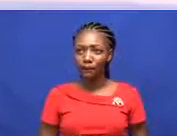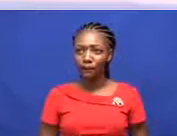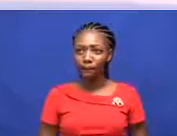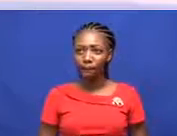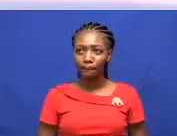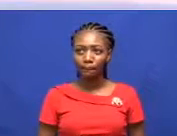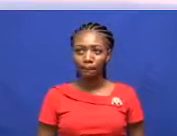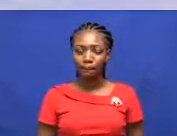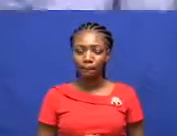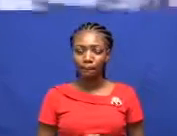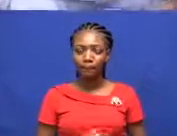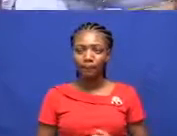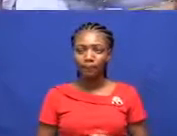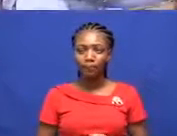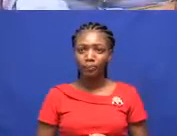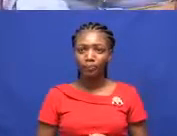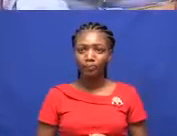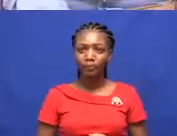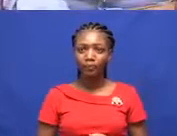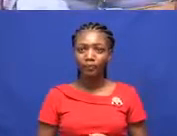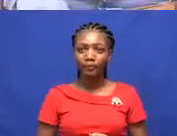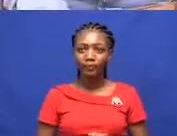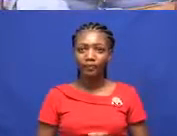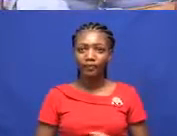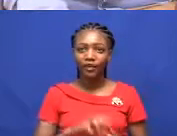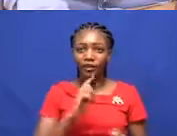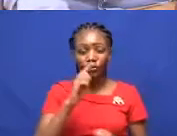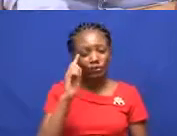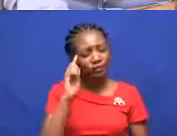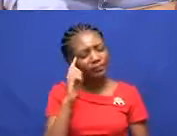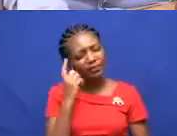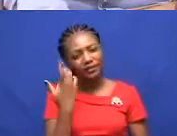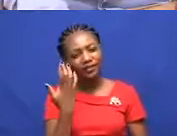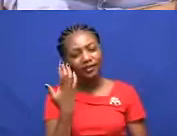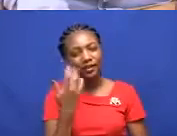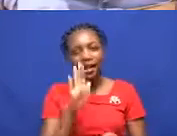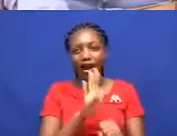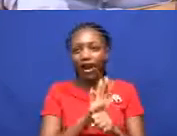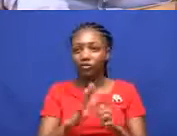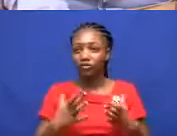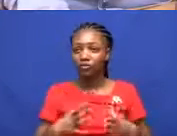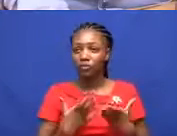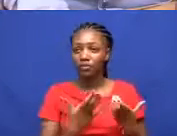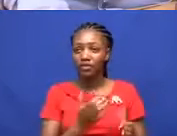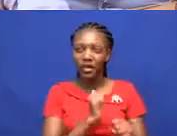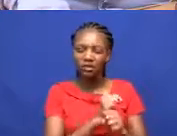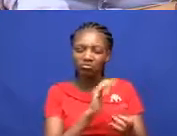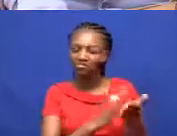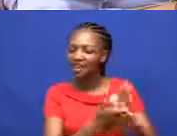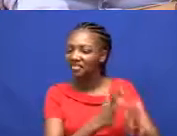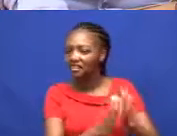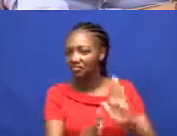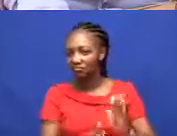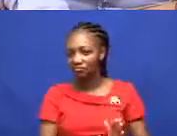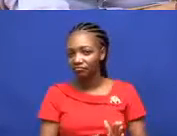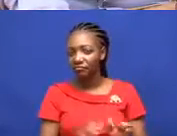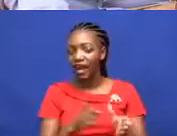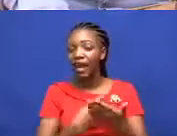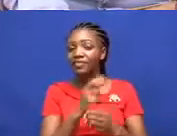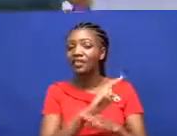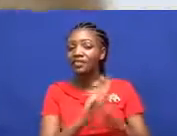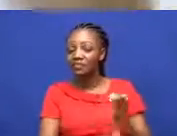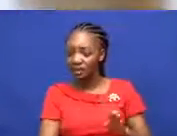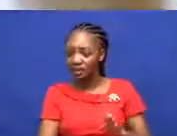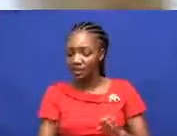Zainab. I mean, you can imagine that a lot of us couldn't do that even with our hands, and he's doing it with his